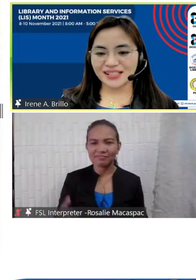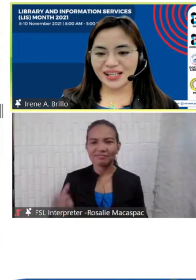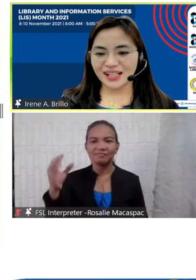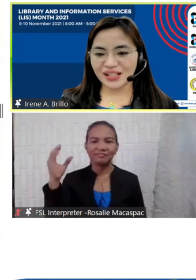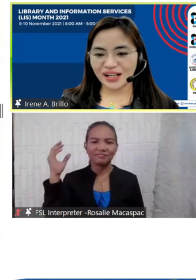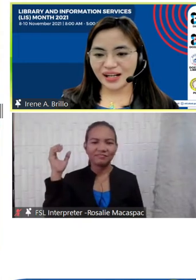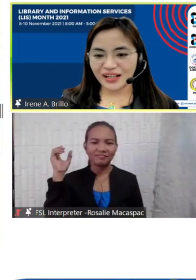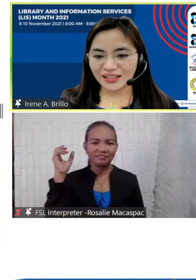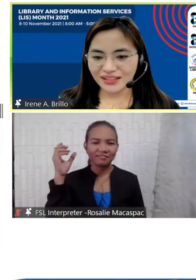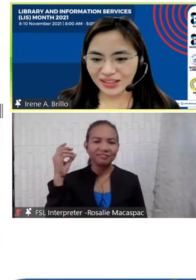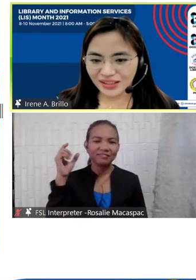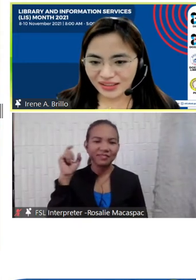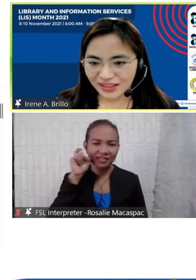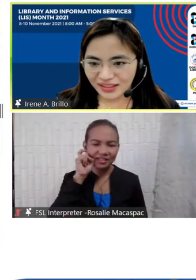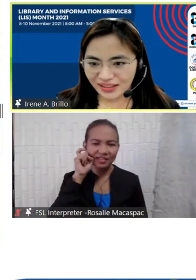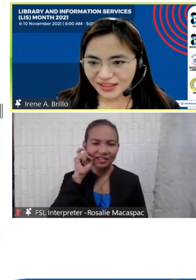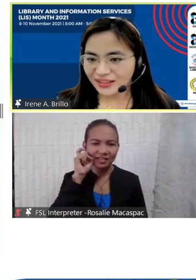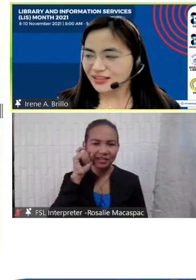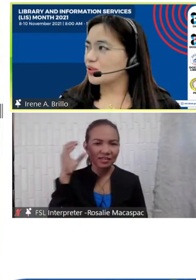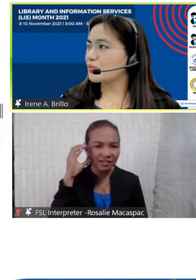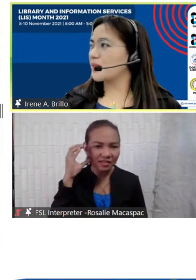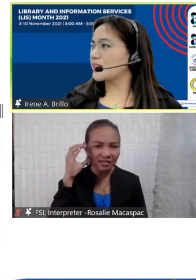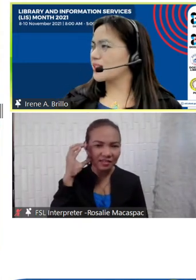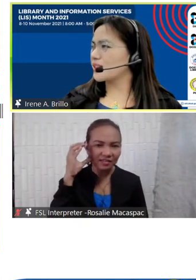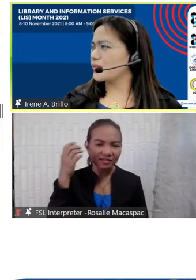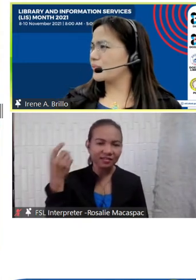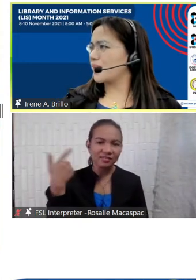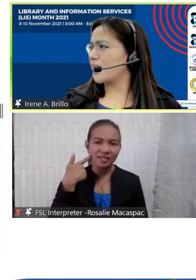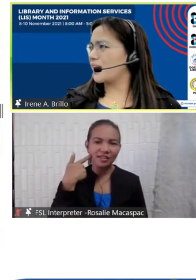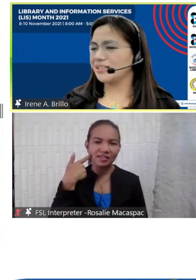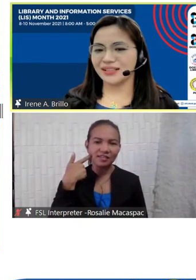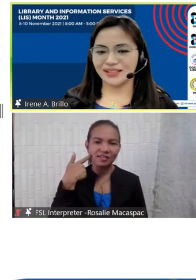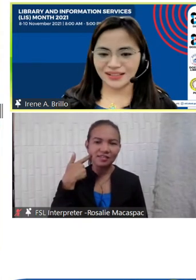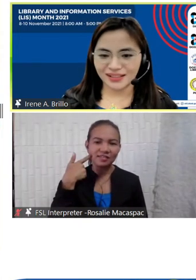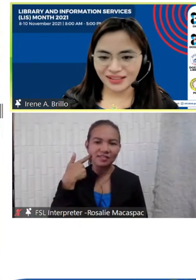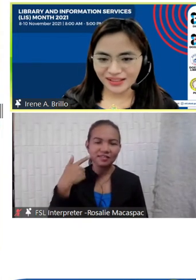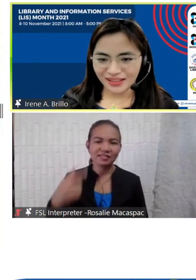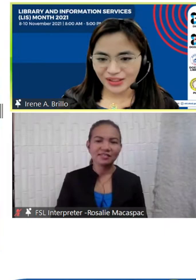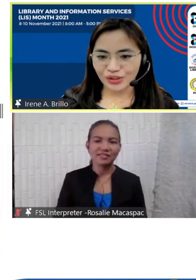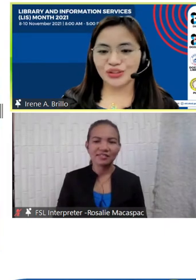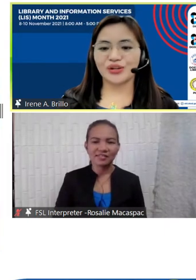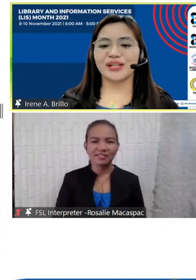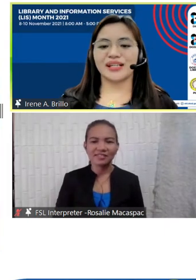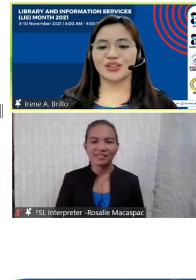Nigel Zay, hindi ko mabasa yung pangalan.